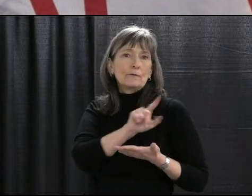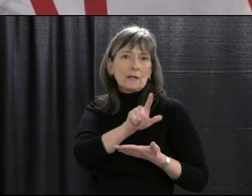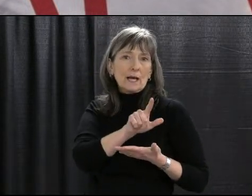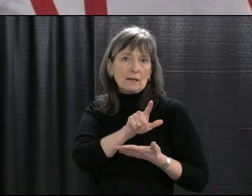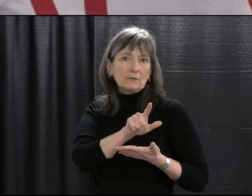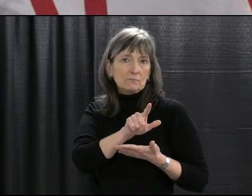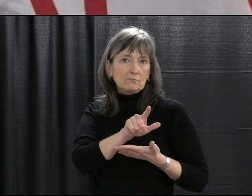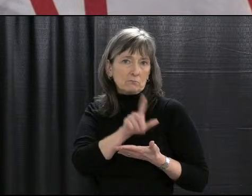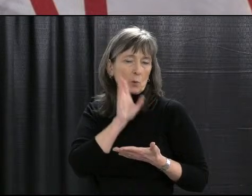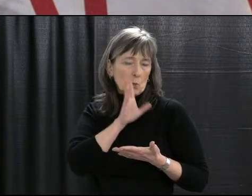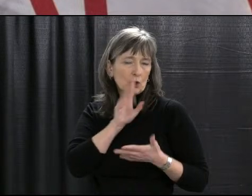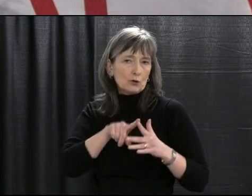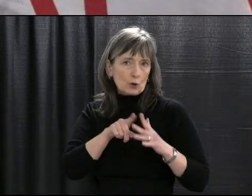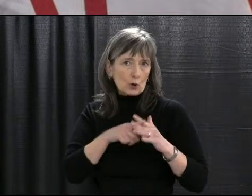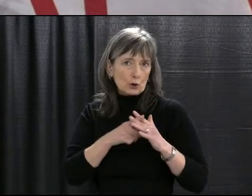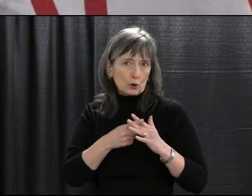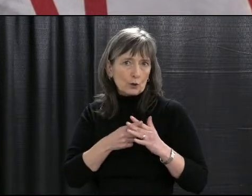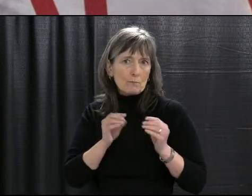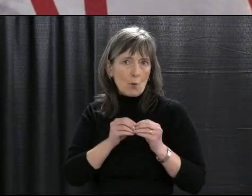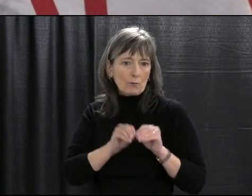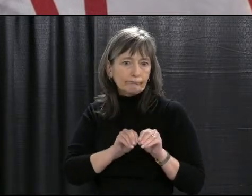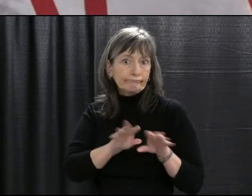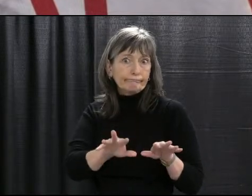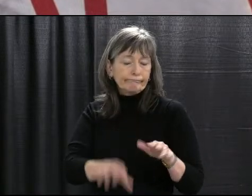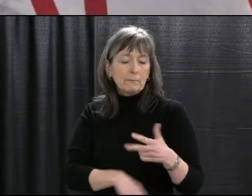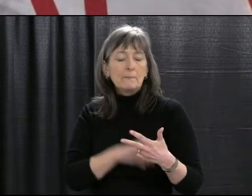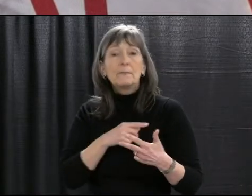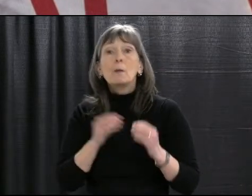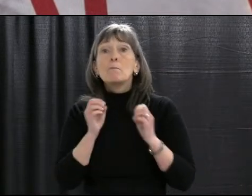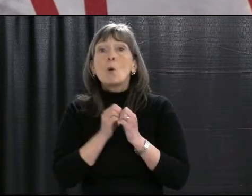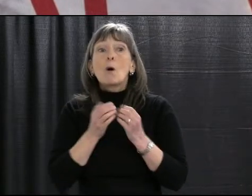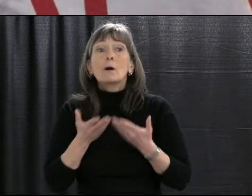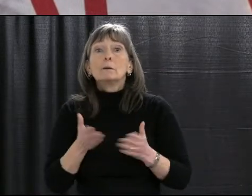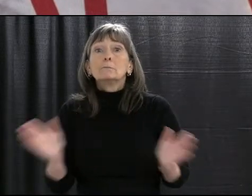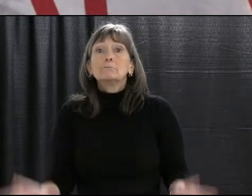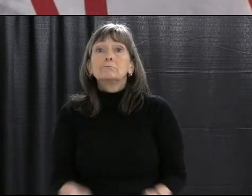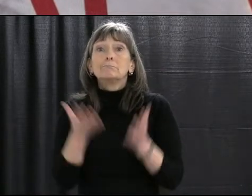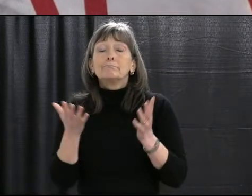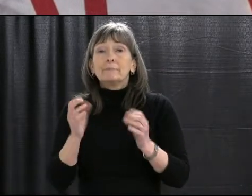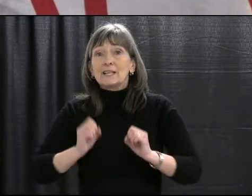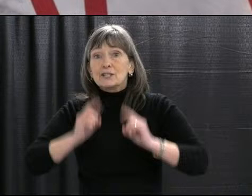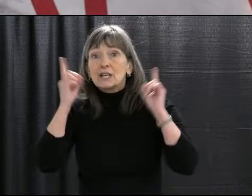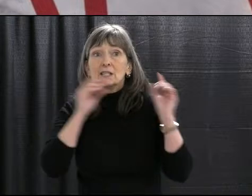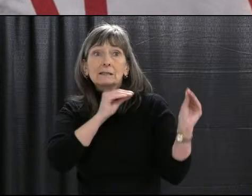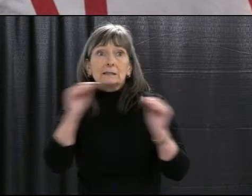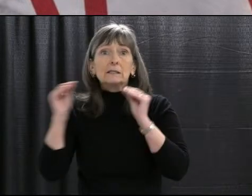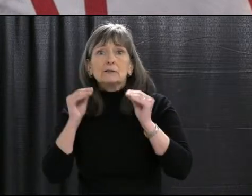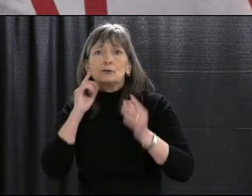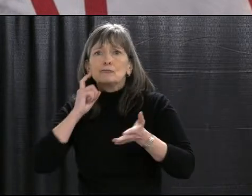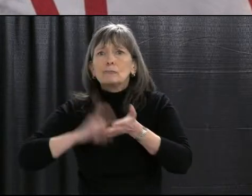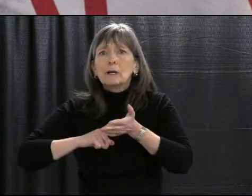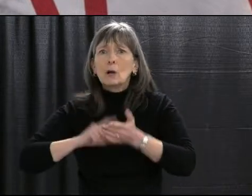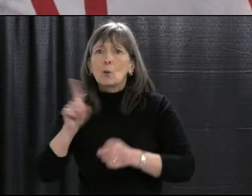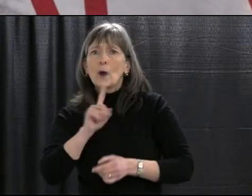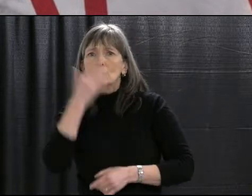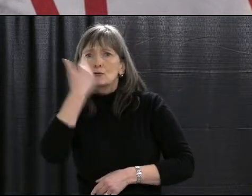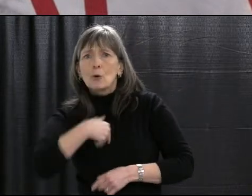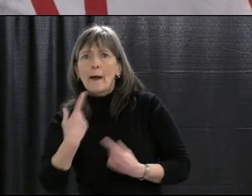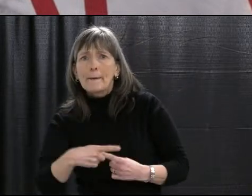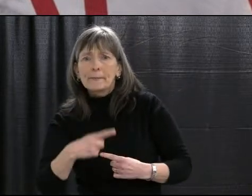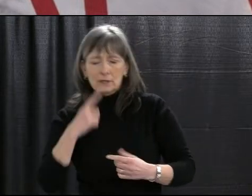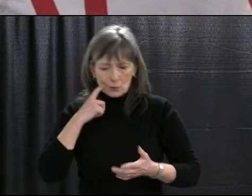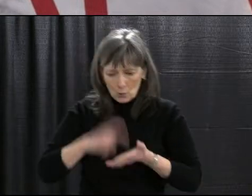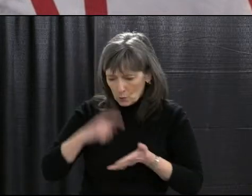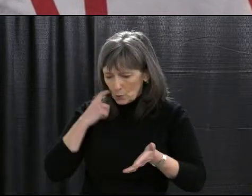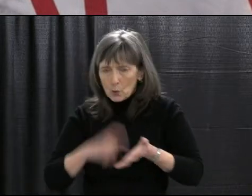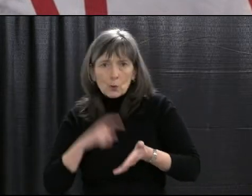year. Continuing to promote public education about the need to recognize the signs of stroke, which